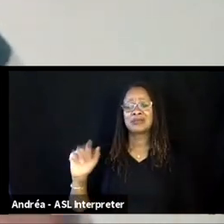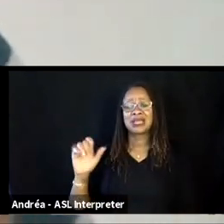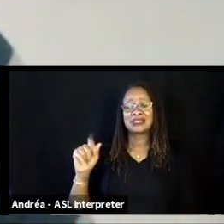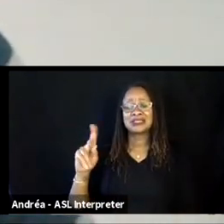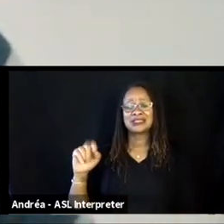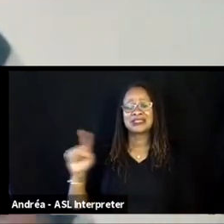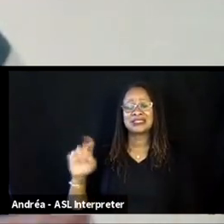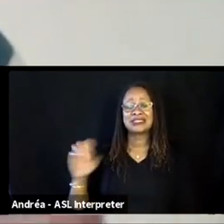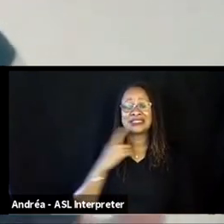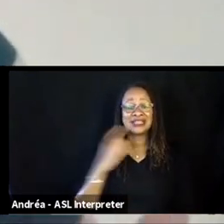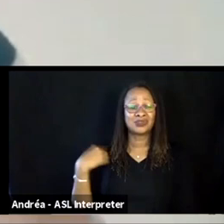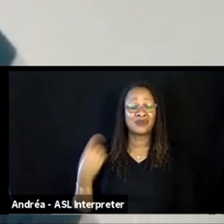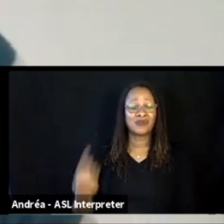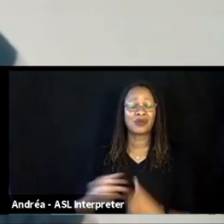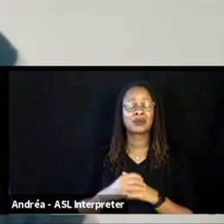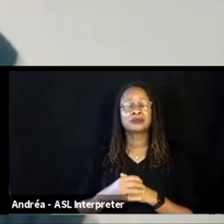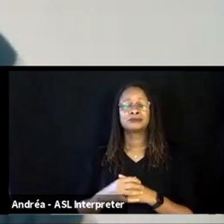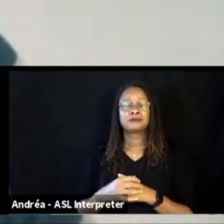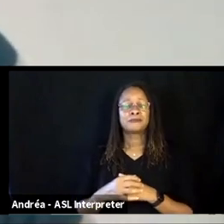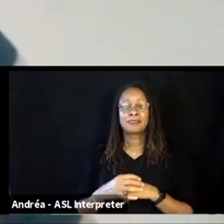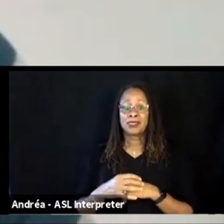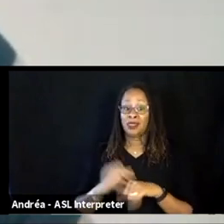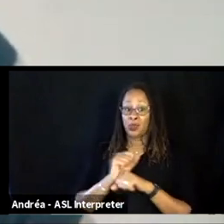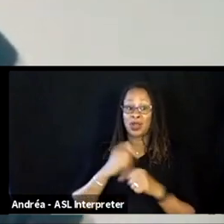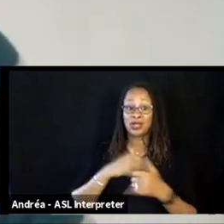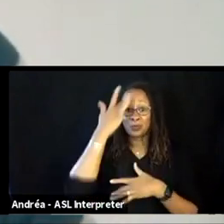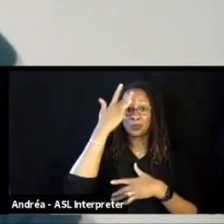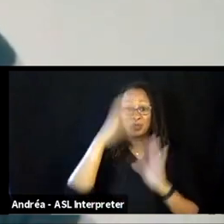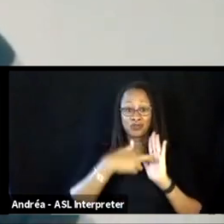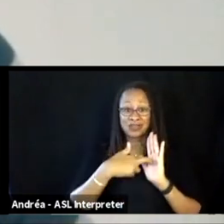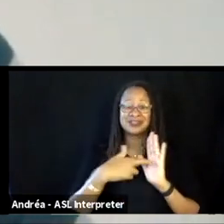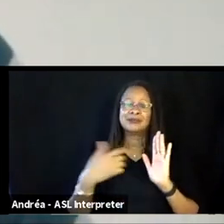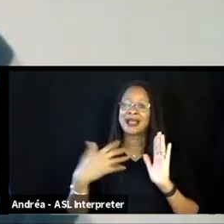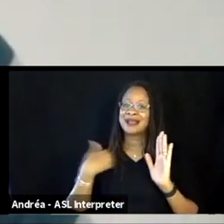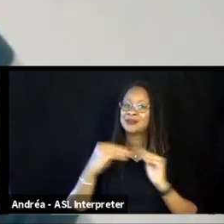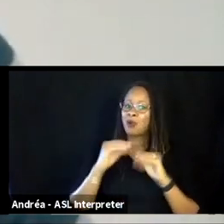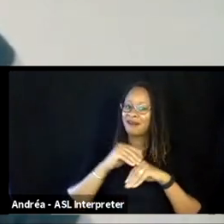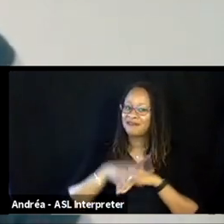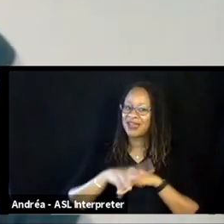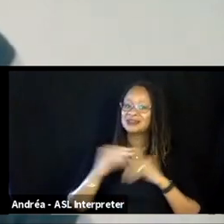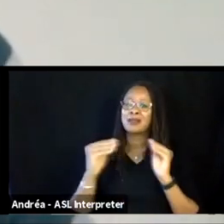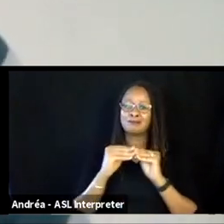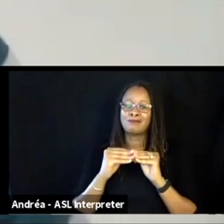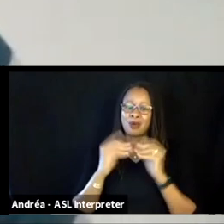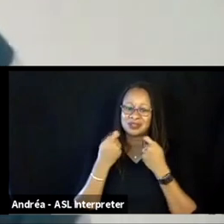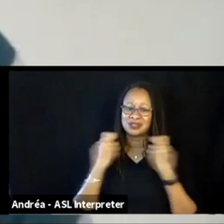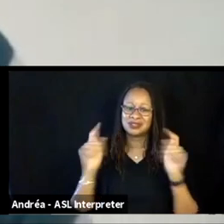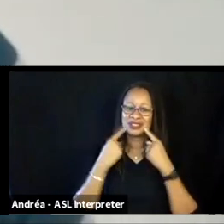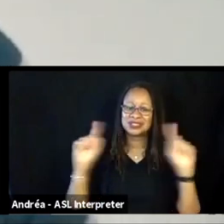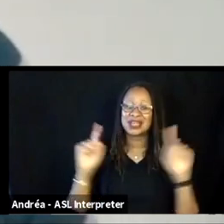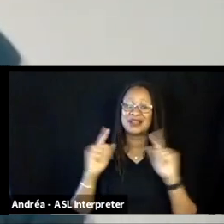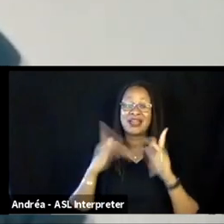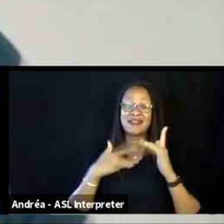that has brilliant representation in it is just more effective and it's more successful and people feel